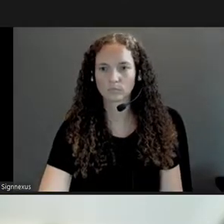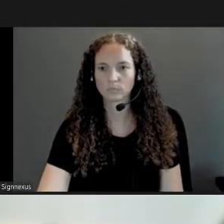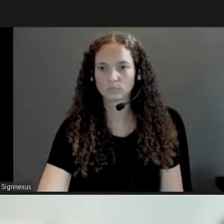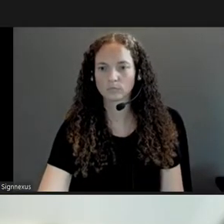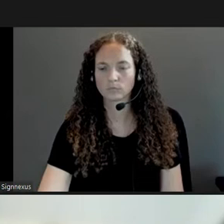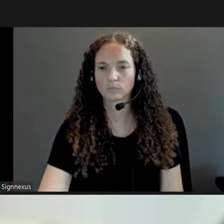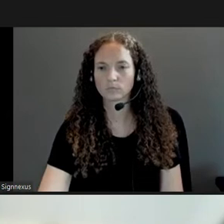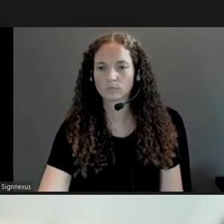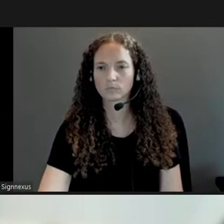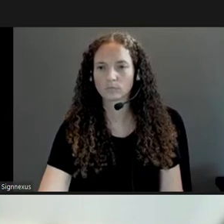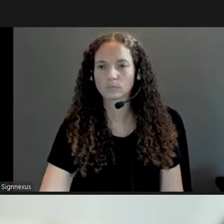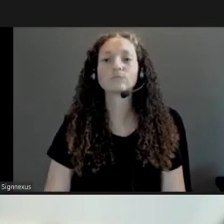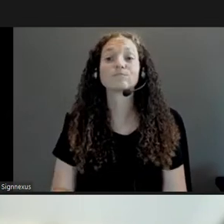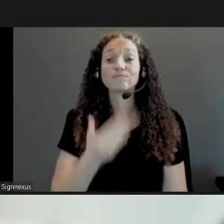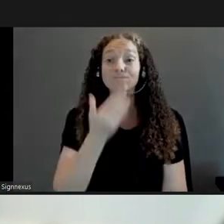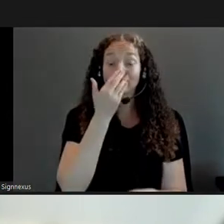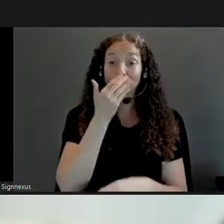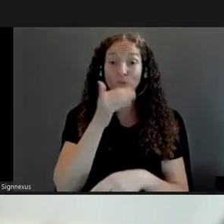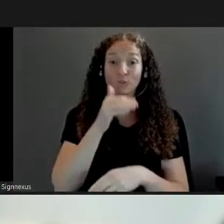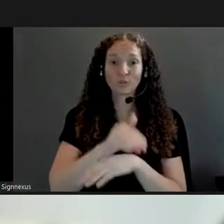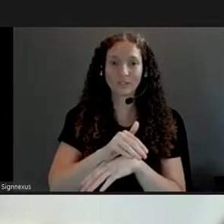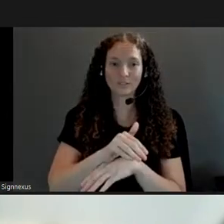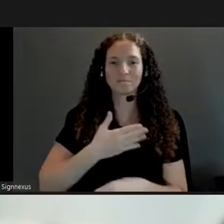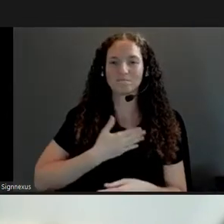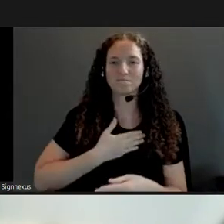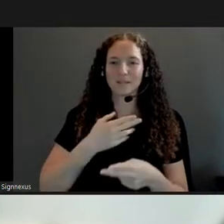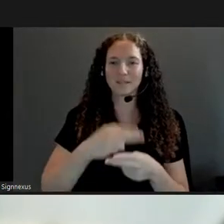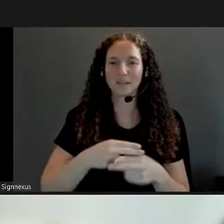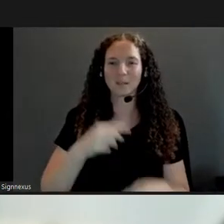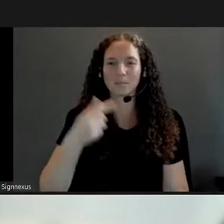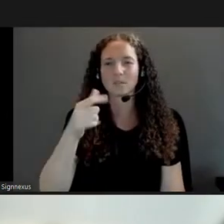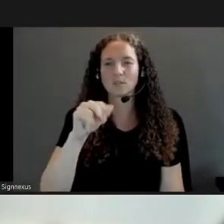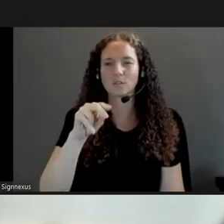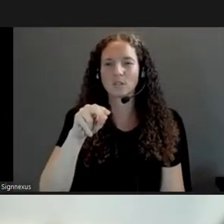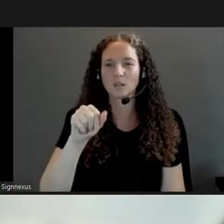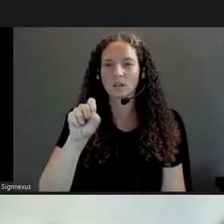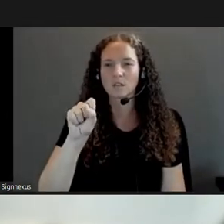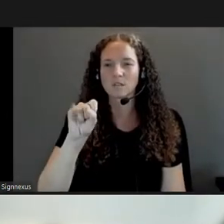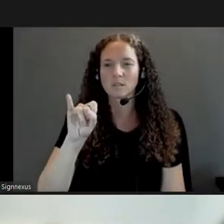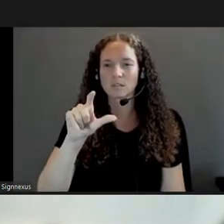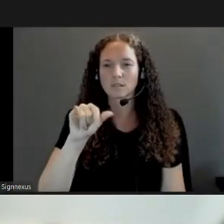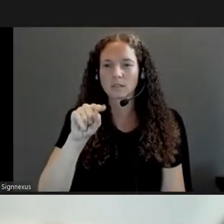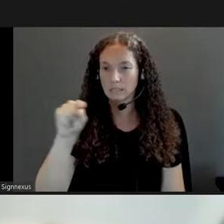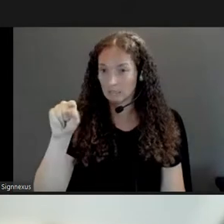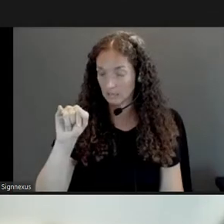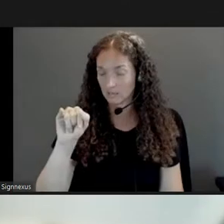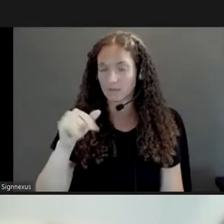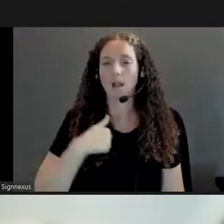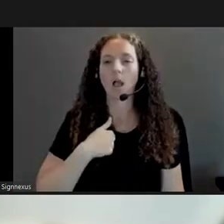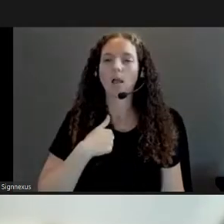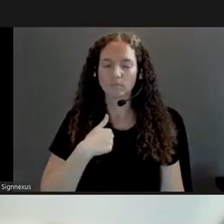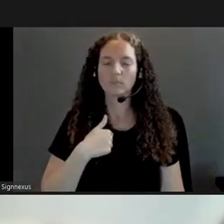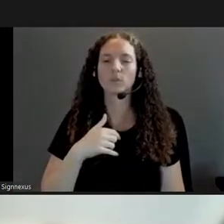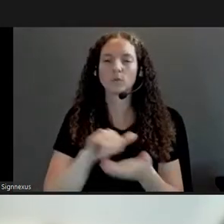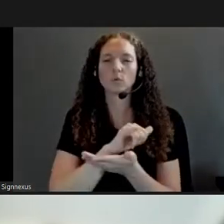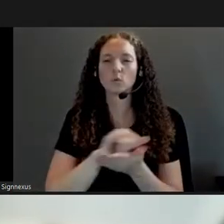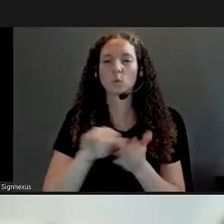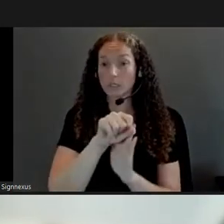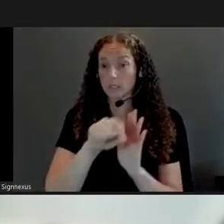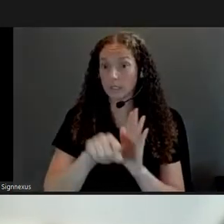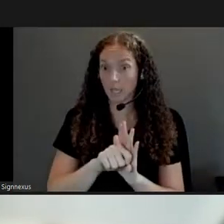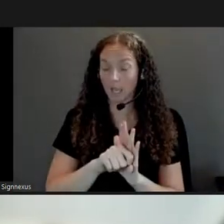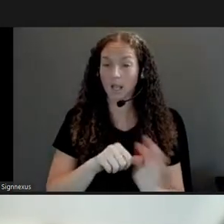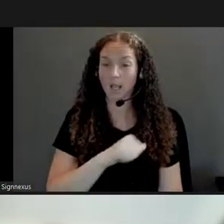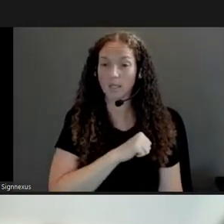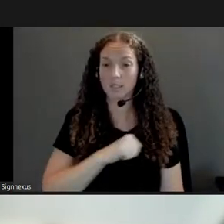All right, good evening. My name is Gina Soliti. I am the New York State Assemblywoman that represents the entirety of the